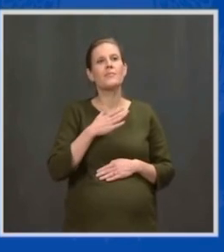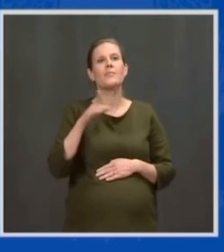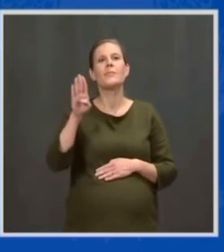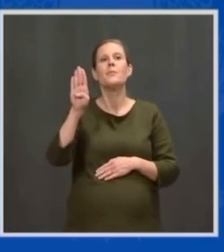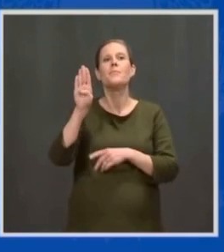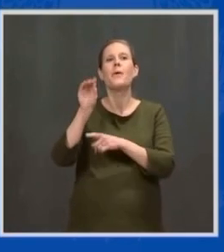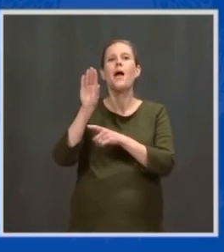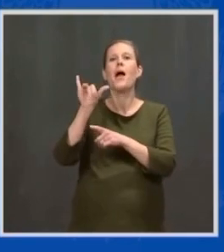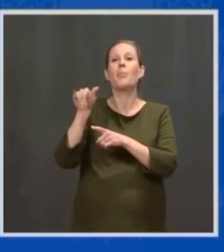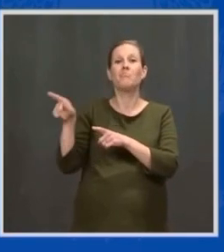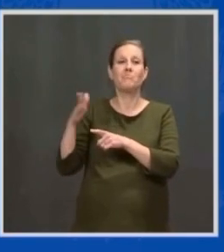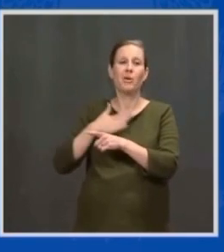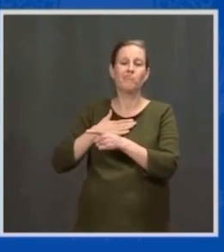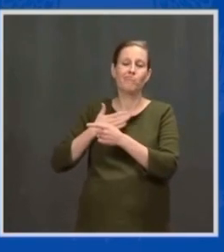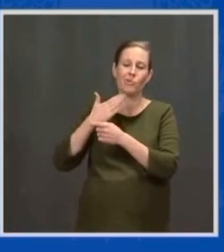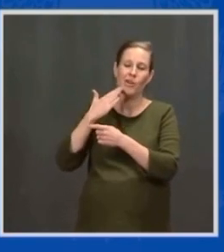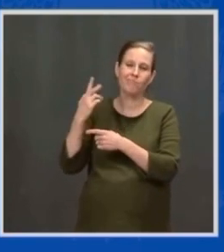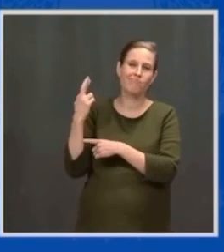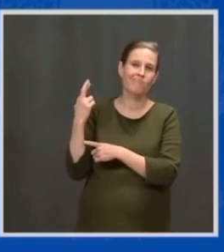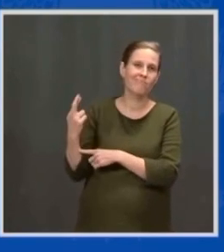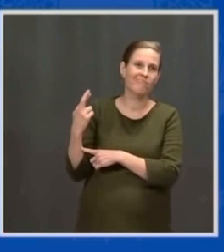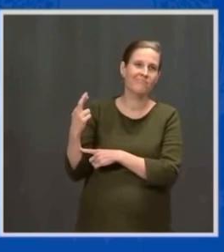me back there, he said, do you ever get nervous?